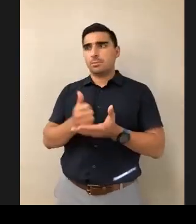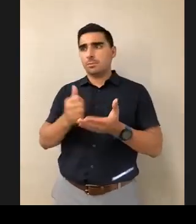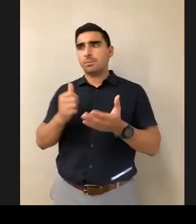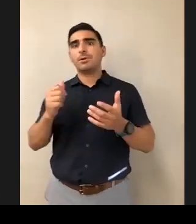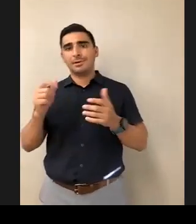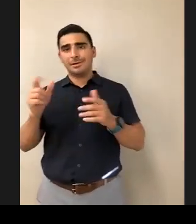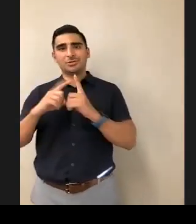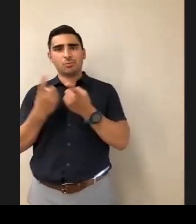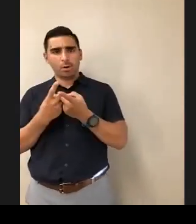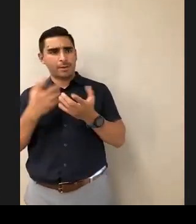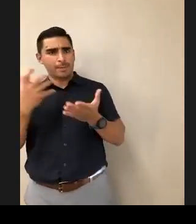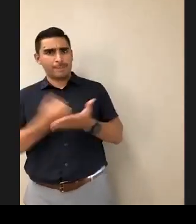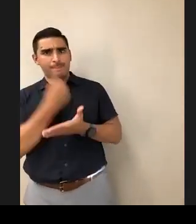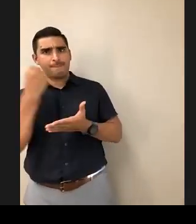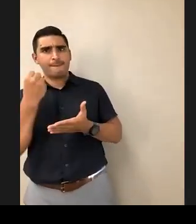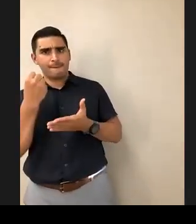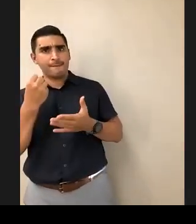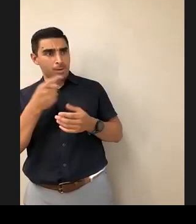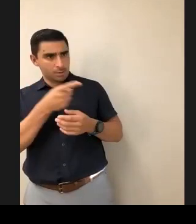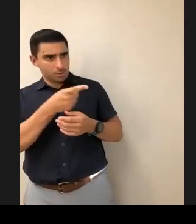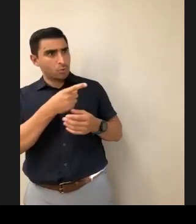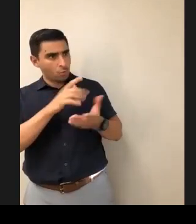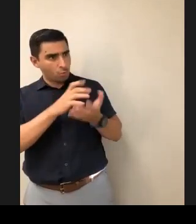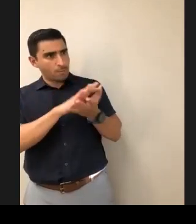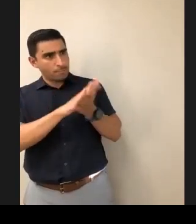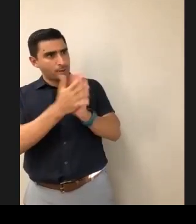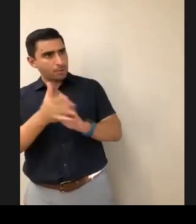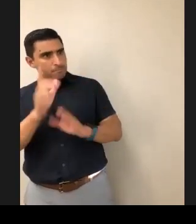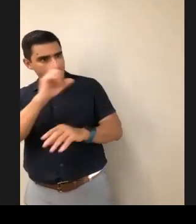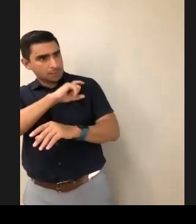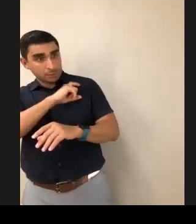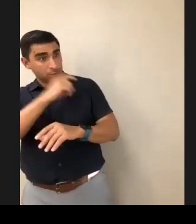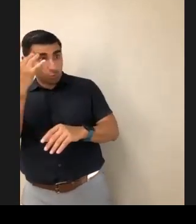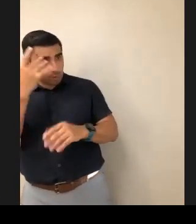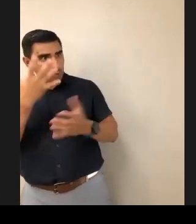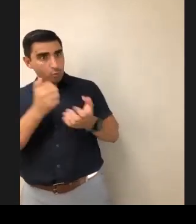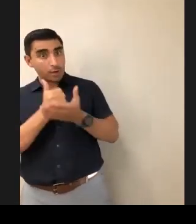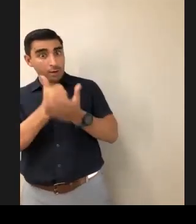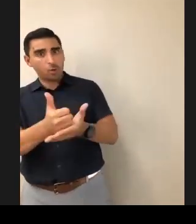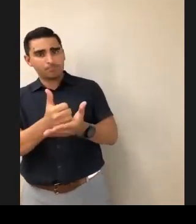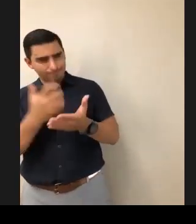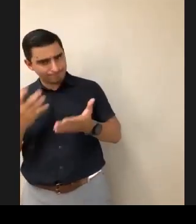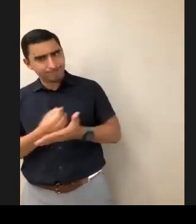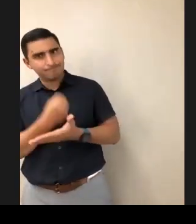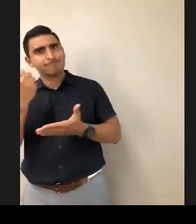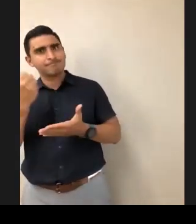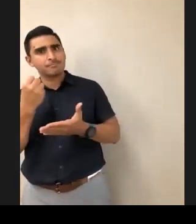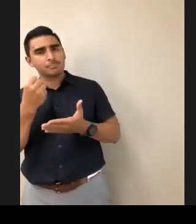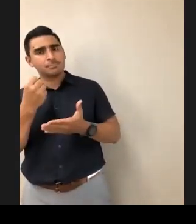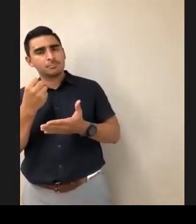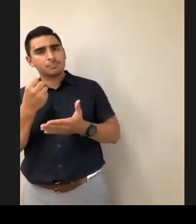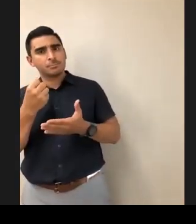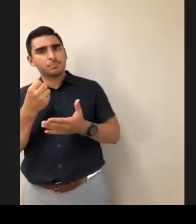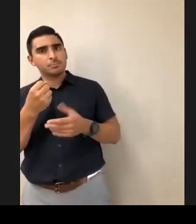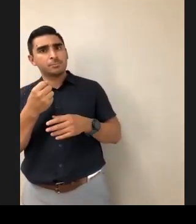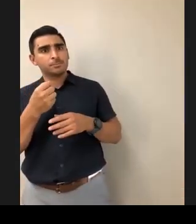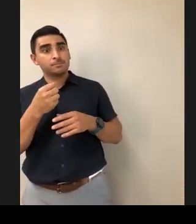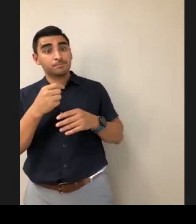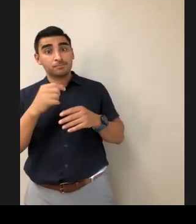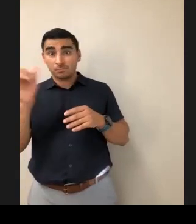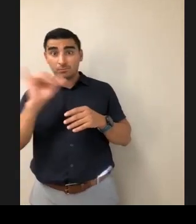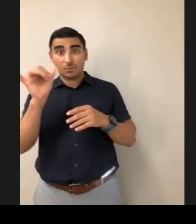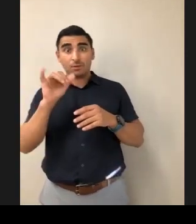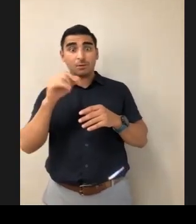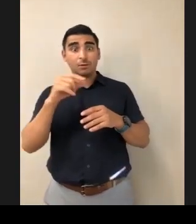brought officers, you know, into the profession of policing, and working to, you know, dismantle this idea of the